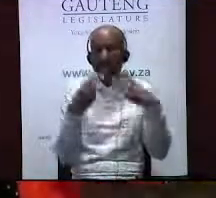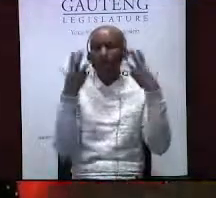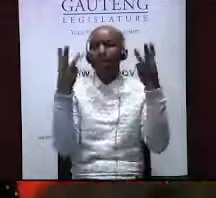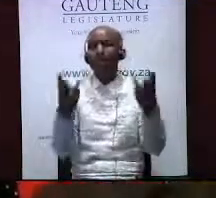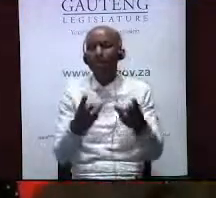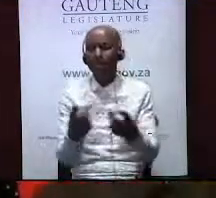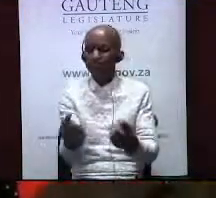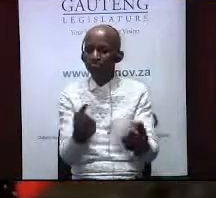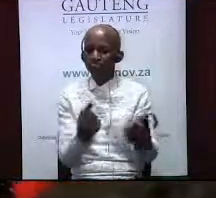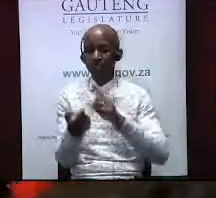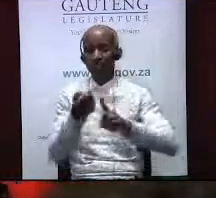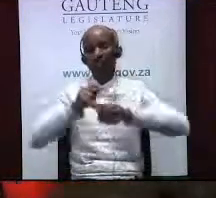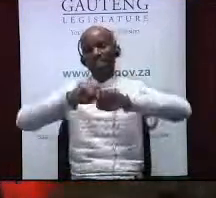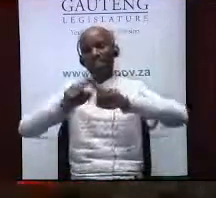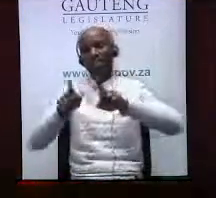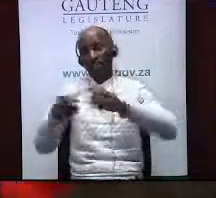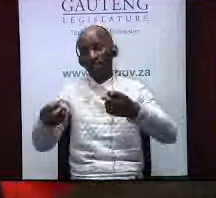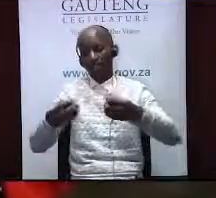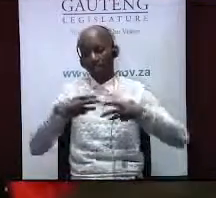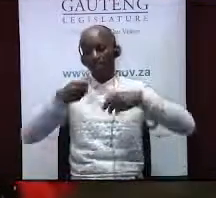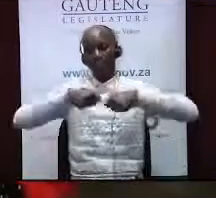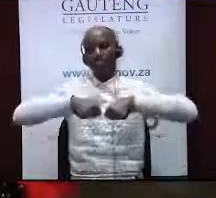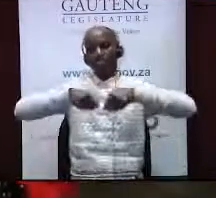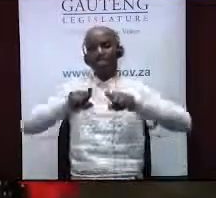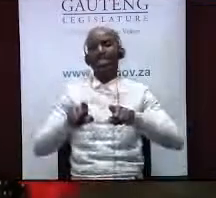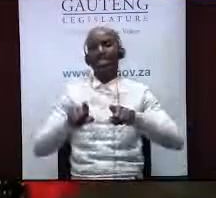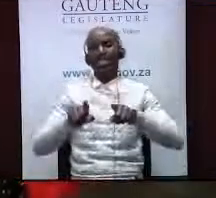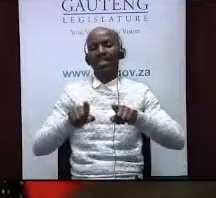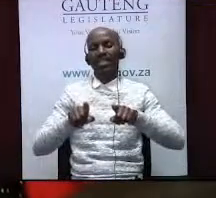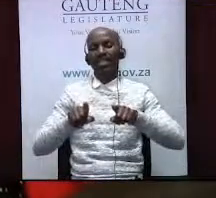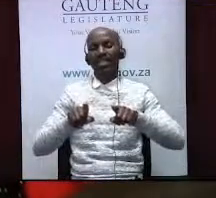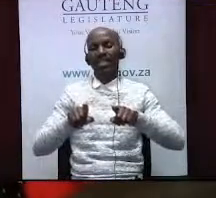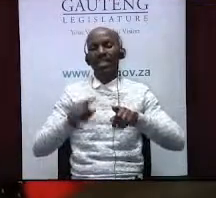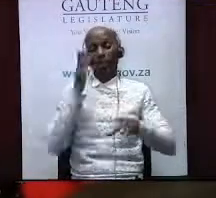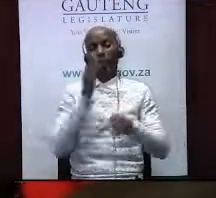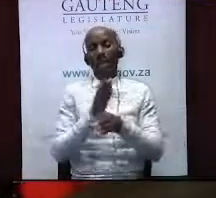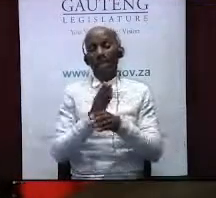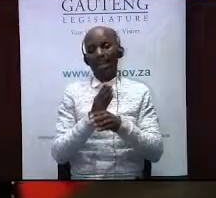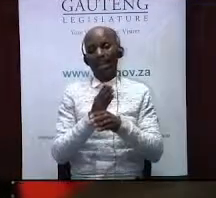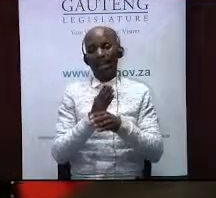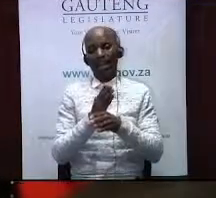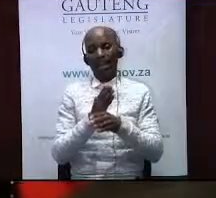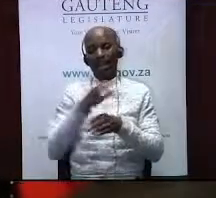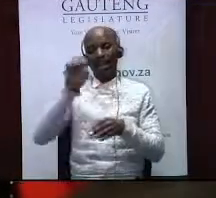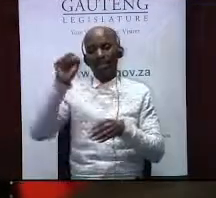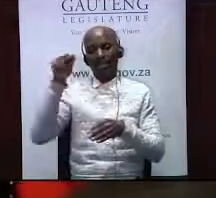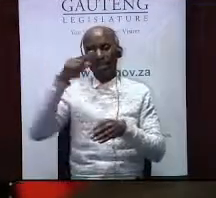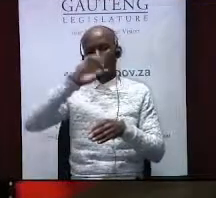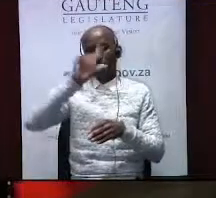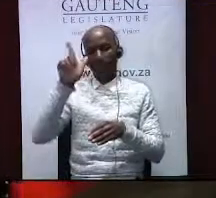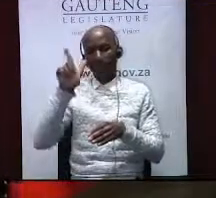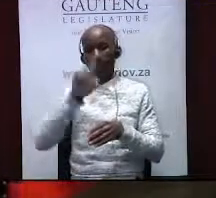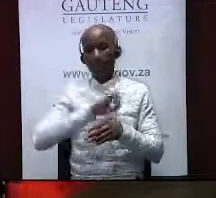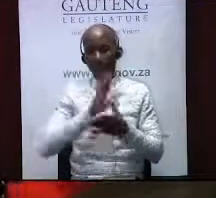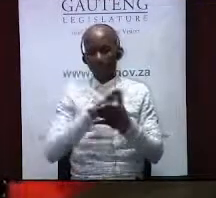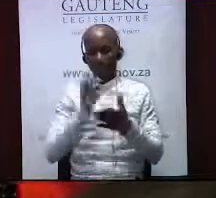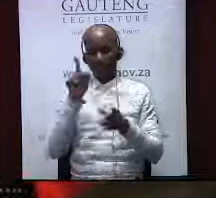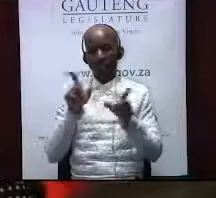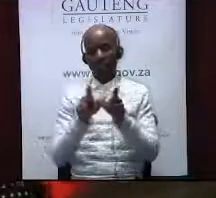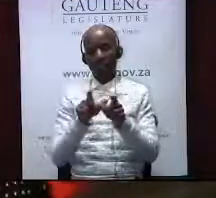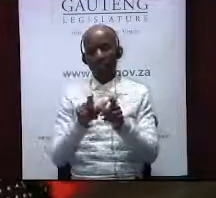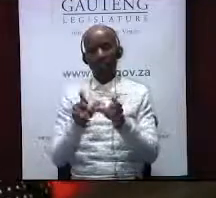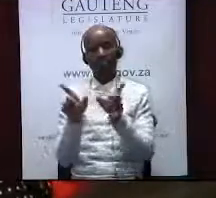were brought from abroad, and they were given the opportunity to work in Sasol. And Babcock was one of the companies